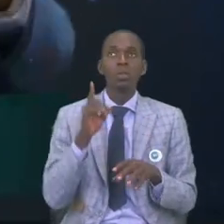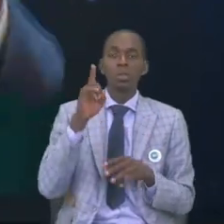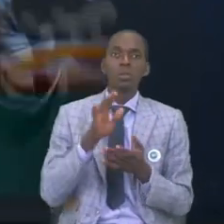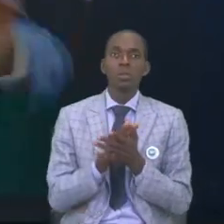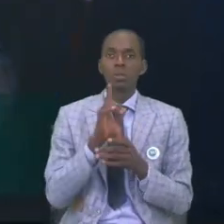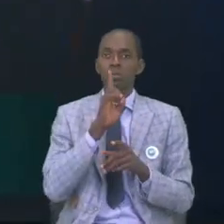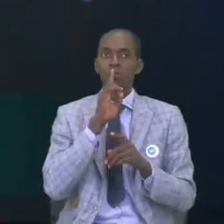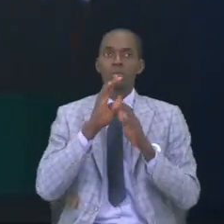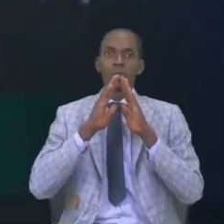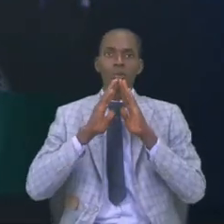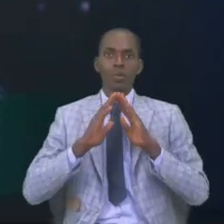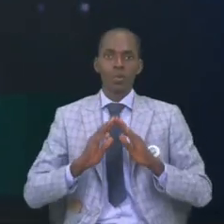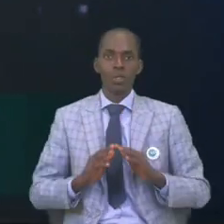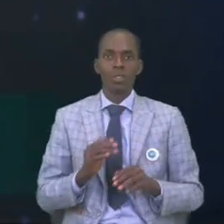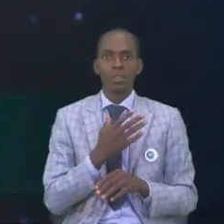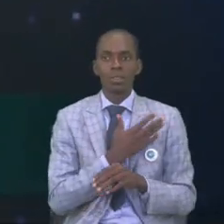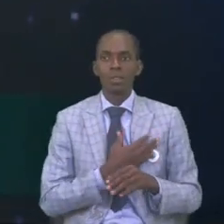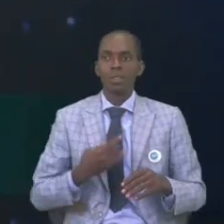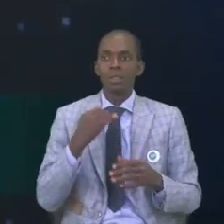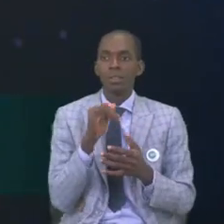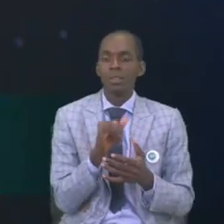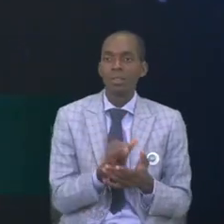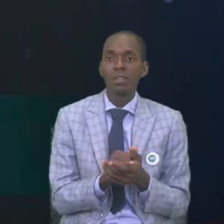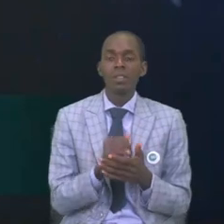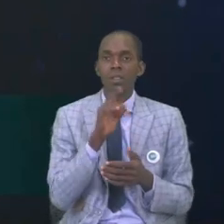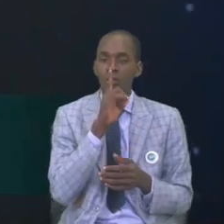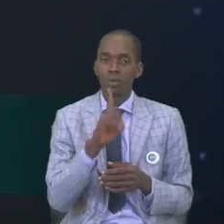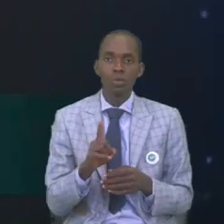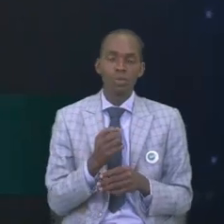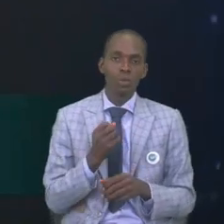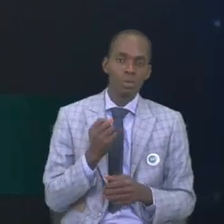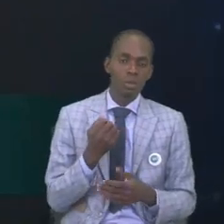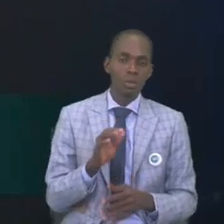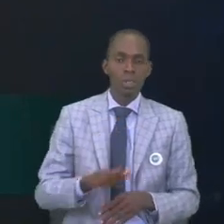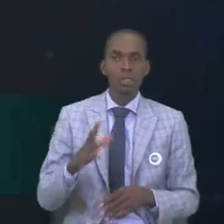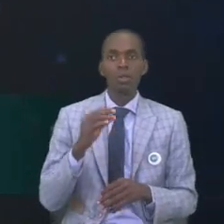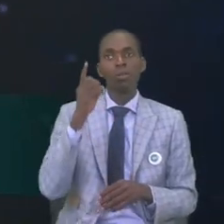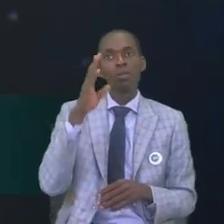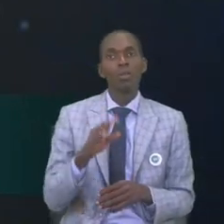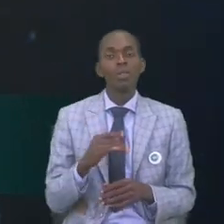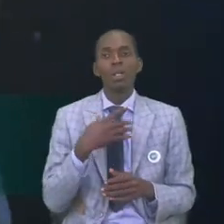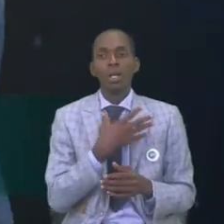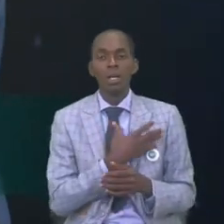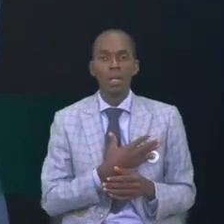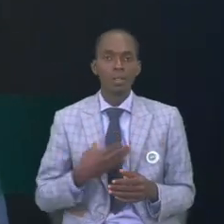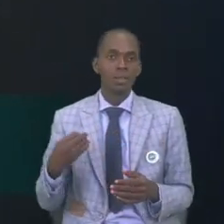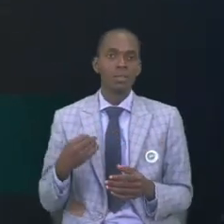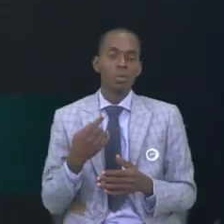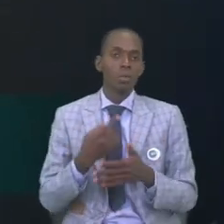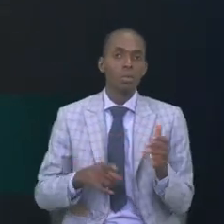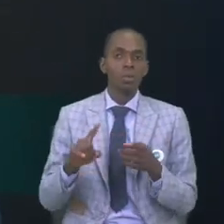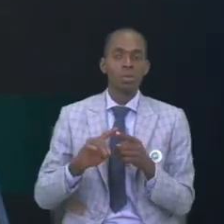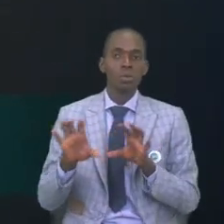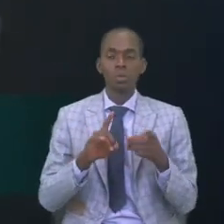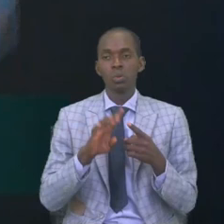somebody becomes a believer, a real child of God, then he wants to use what happened in the past, what he used to be, where